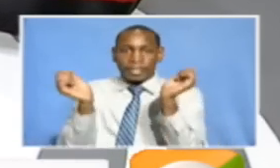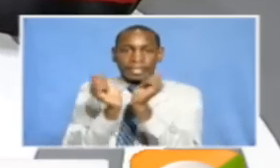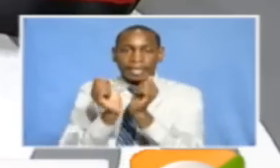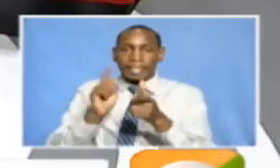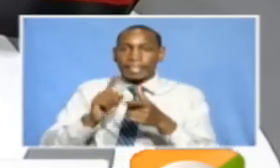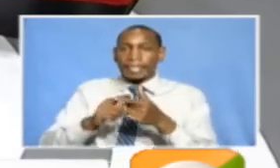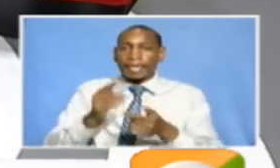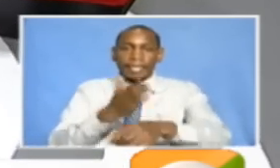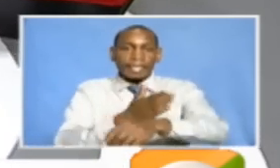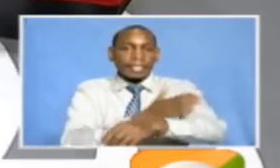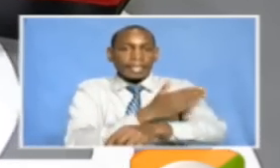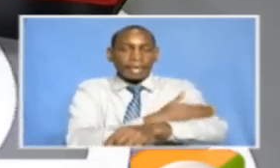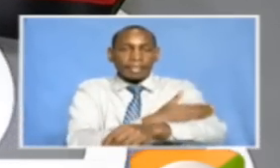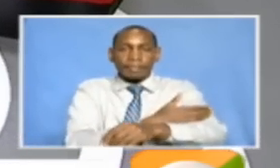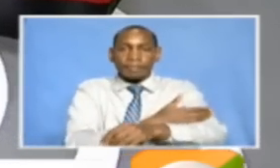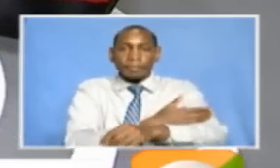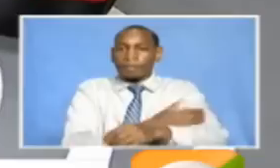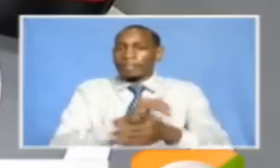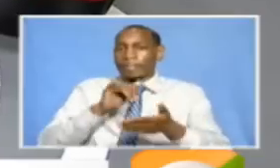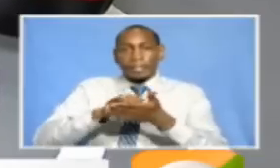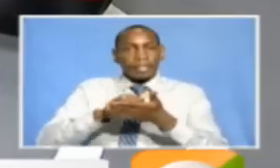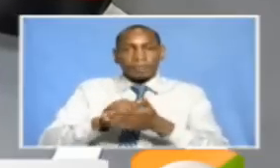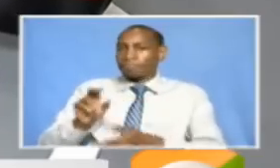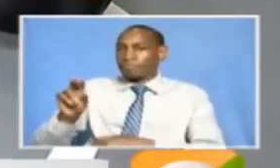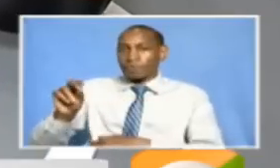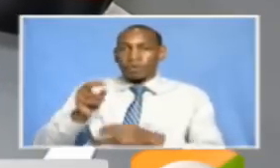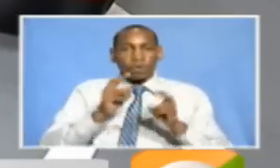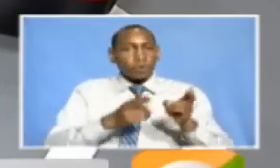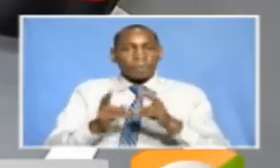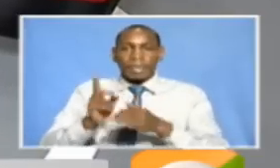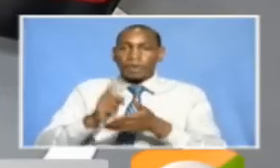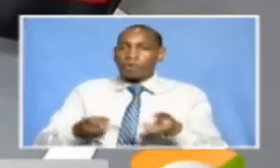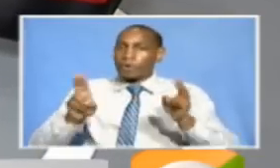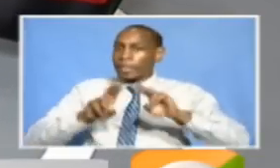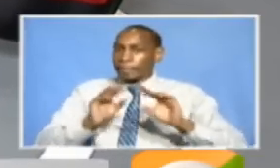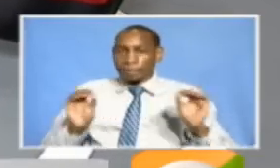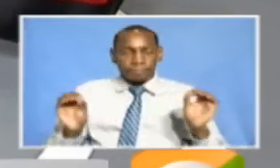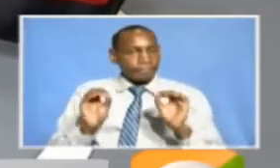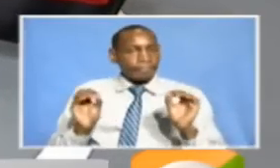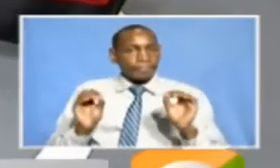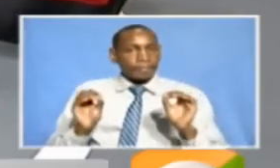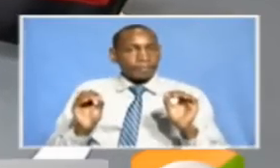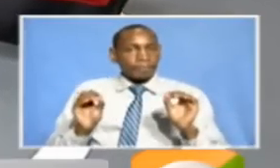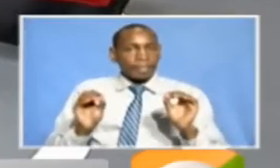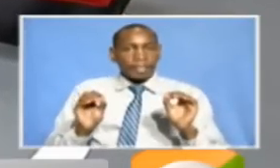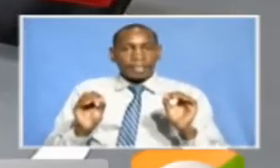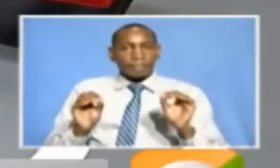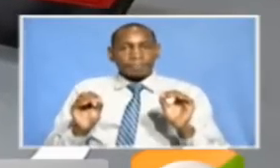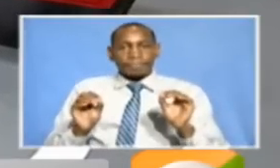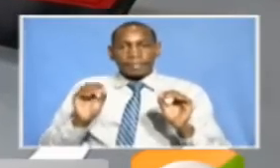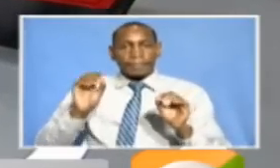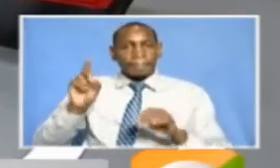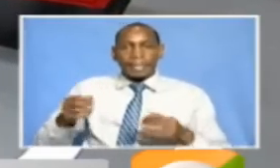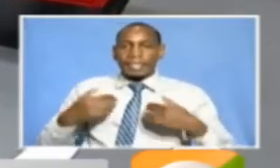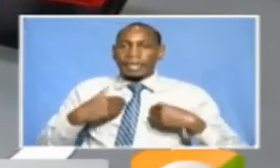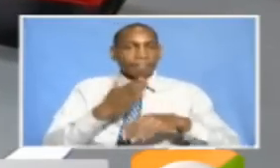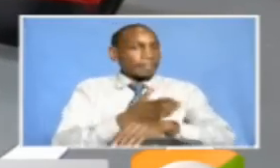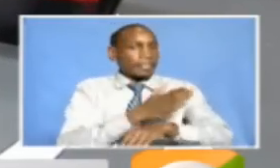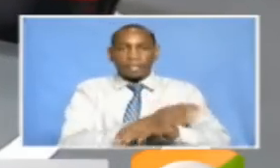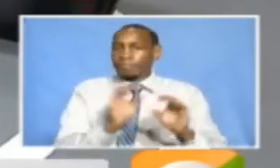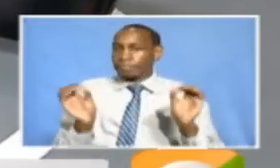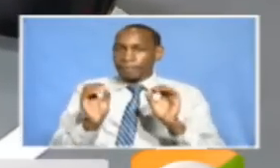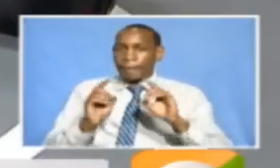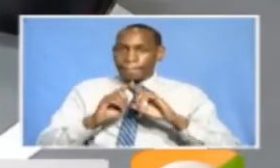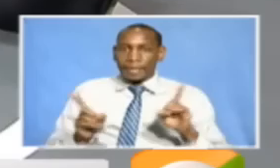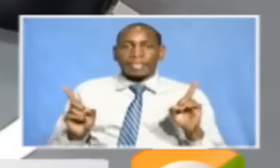and you have all these injuries, a black eye. That's not usually what happens. Right. There doesn't have to be any physical signs at all.